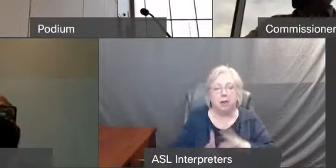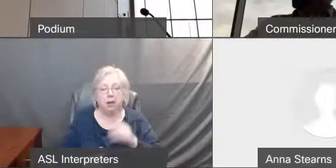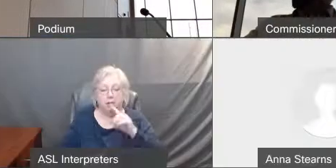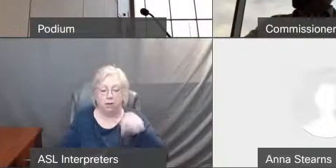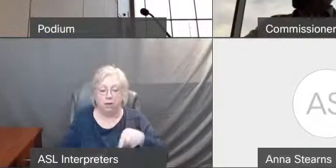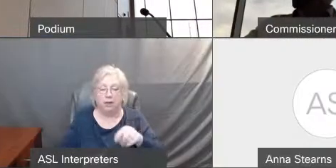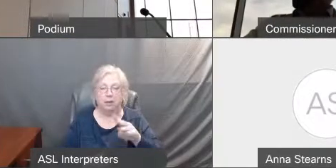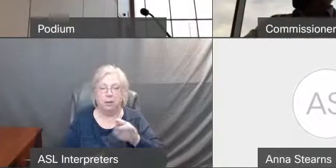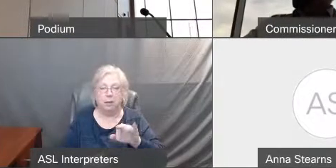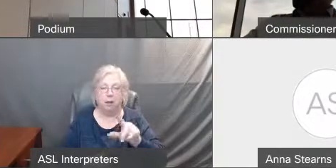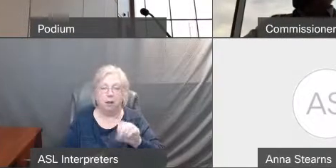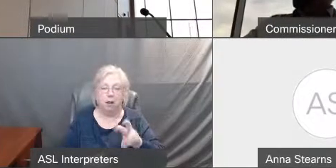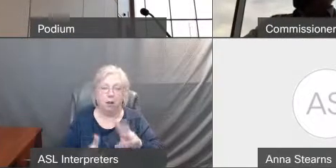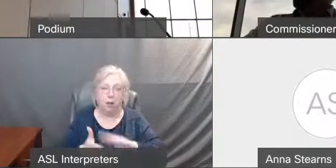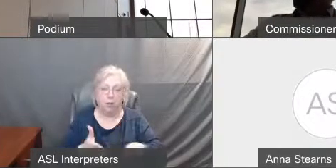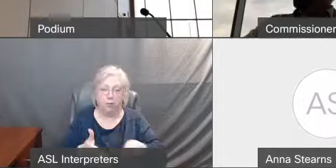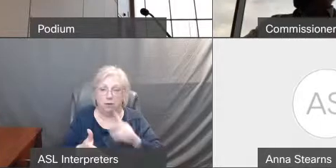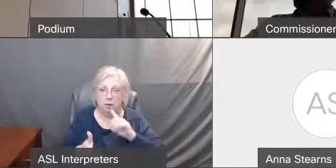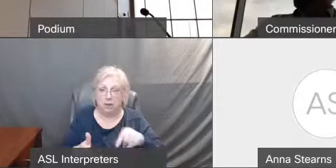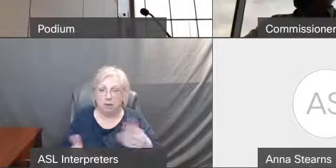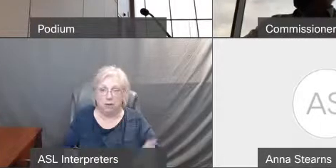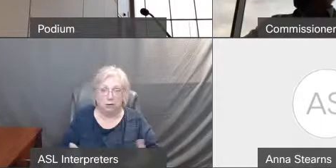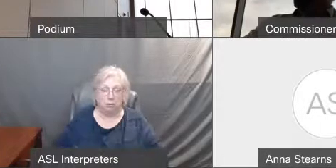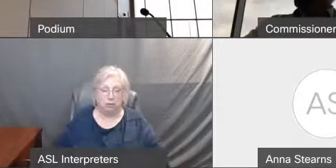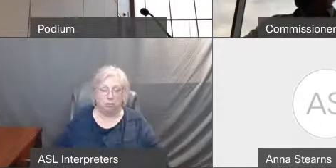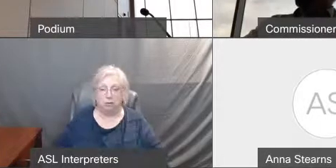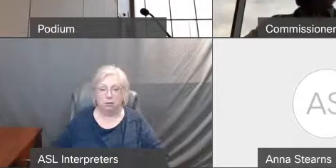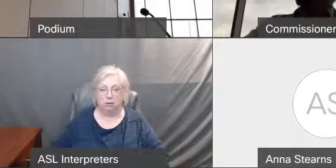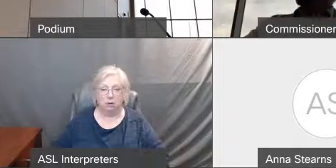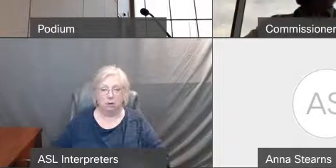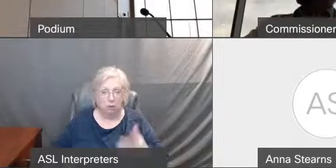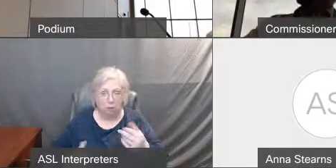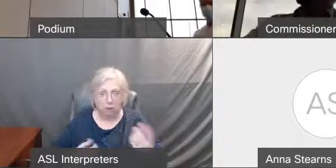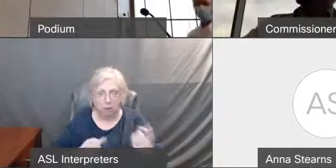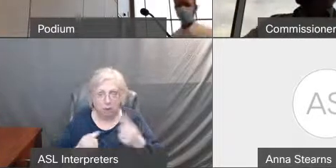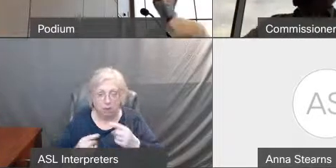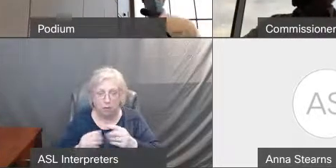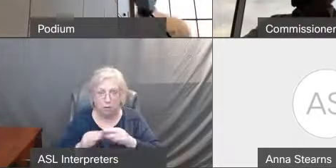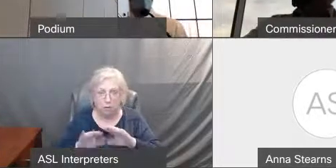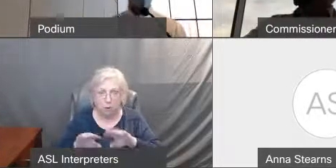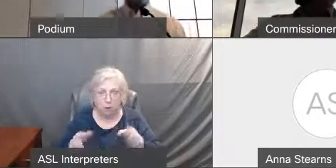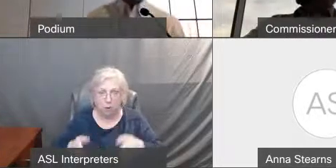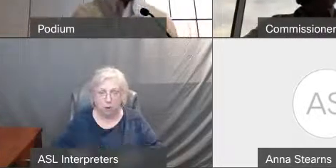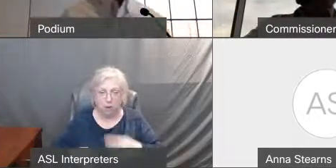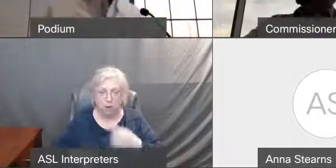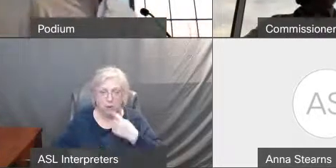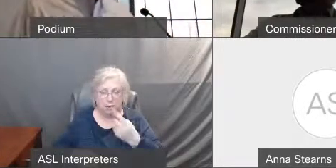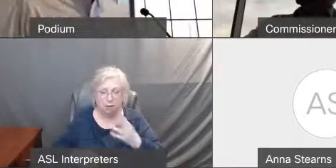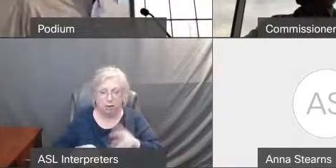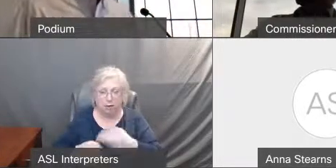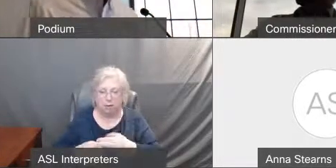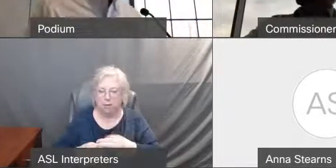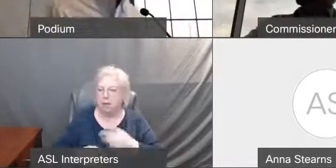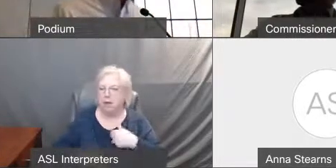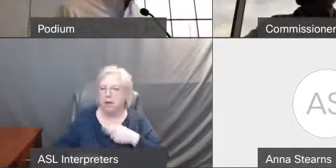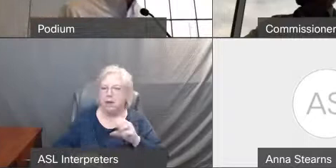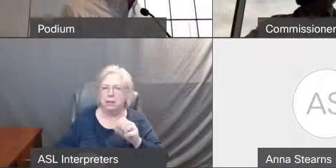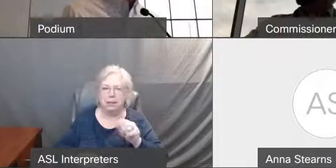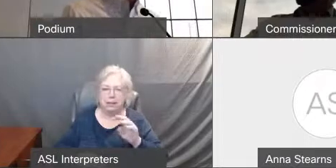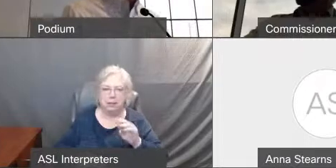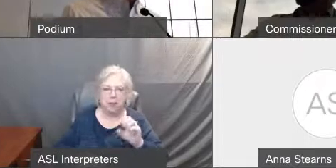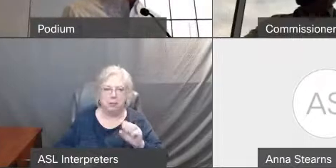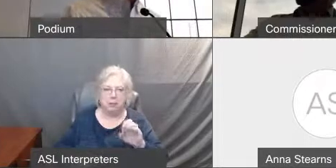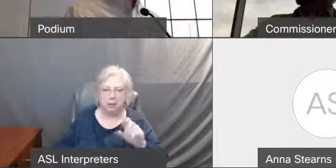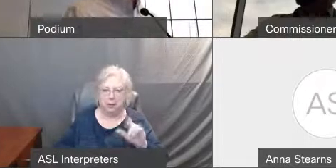particular bylaw waiver available to speak? Okay, thank you. If you want to come to the podium, state your name. I'm Sam Seelig,